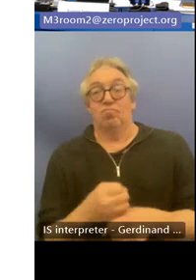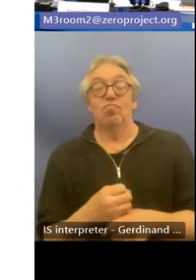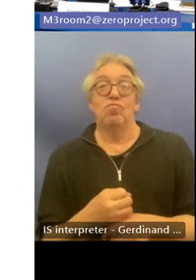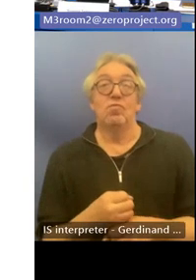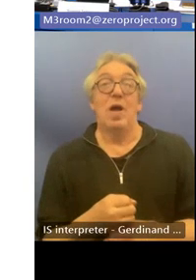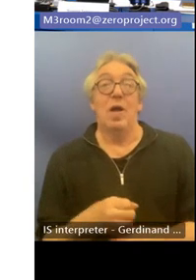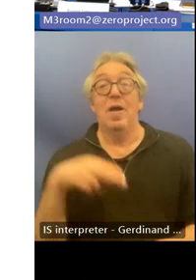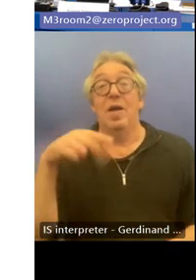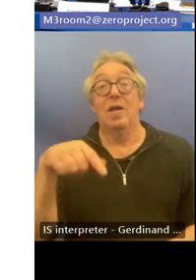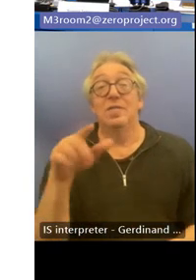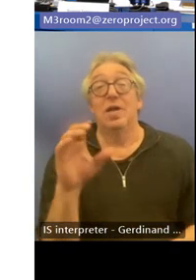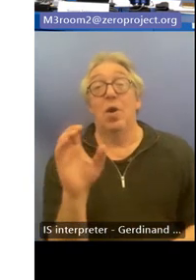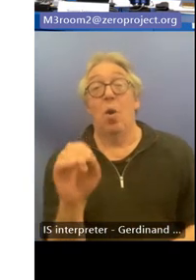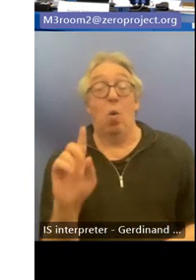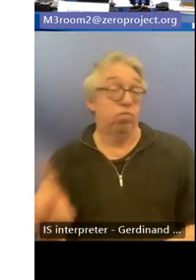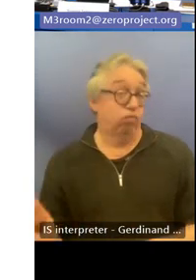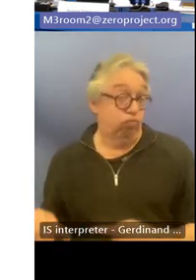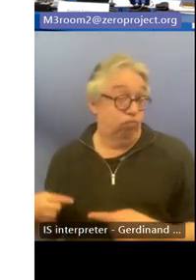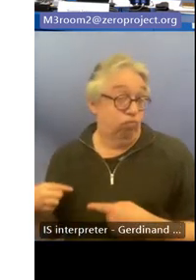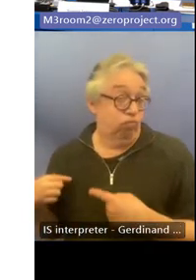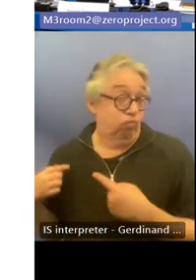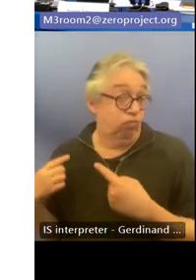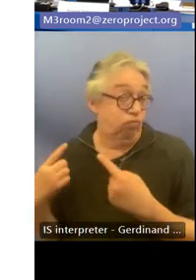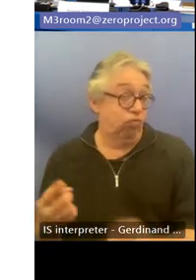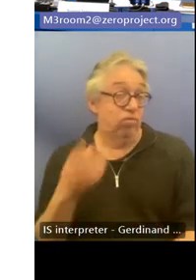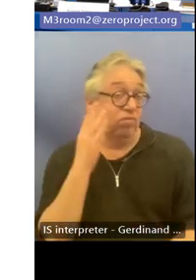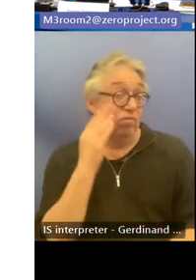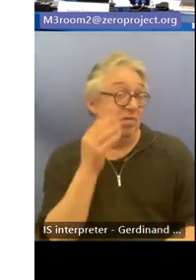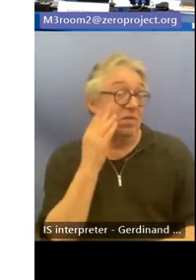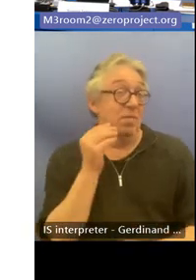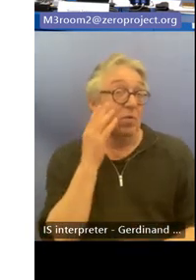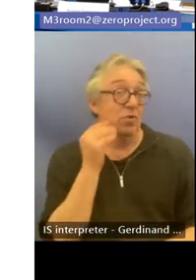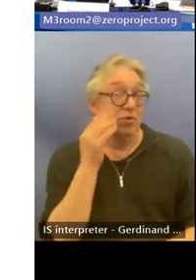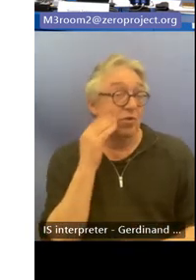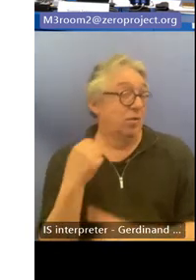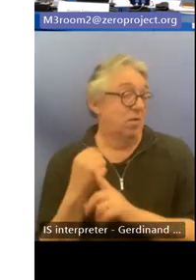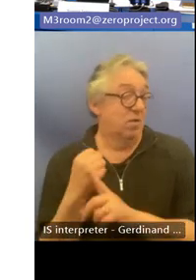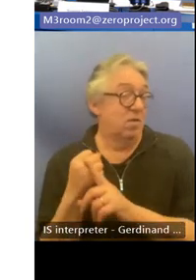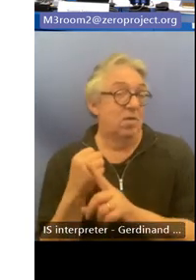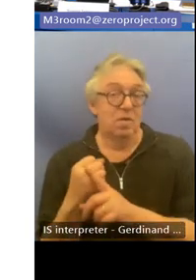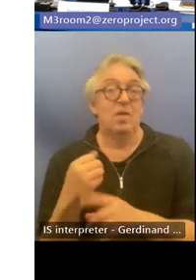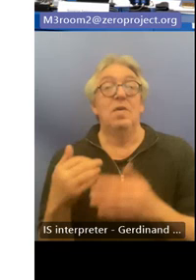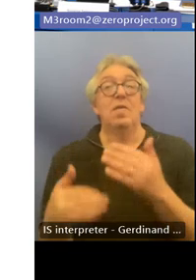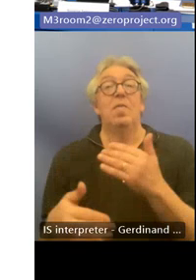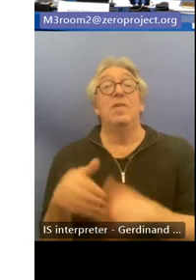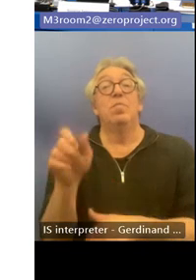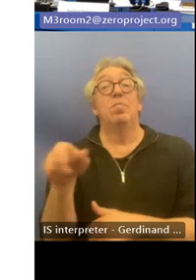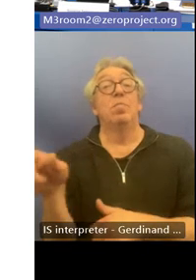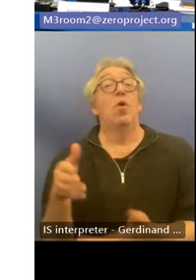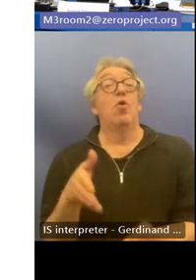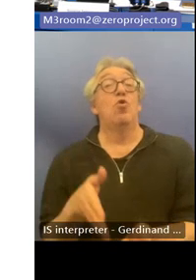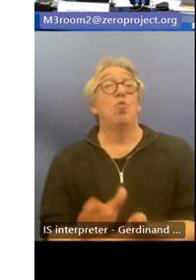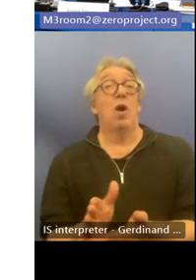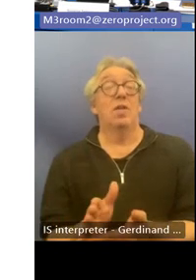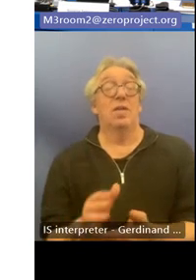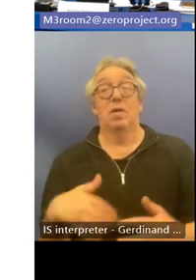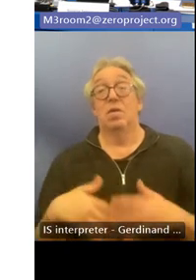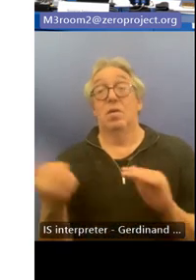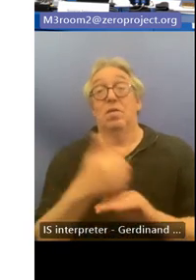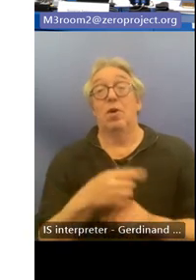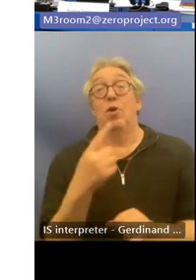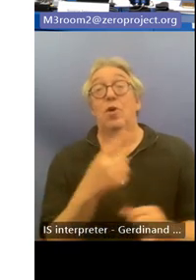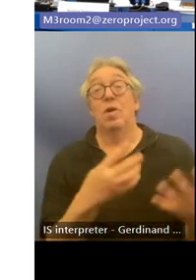NGO with very long, long-term of experience towards the rights of people with disabilities in Armenia, established in